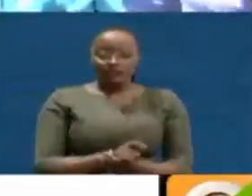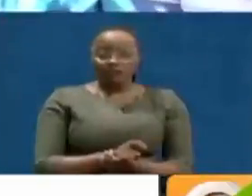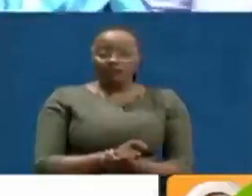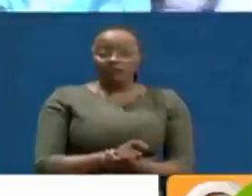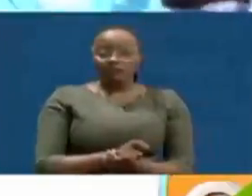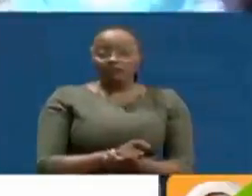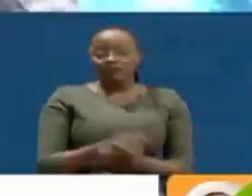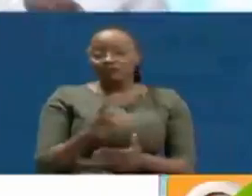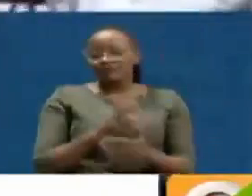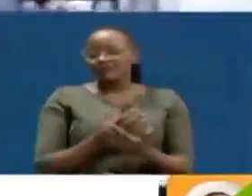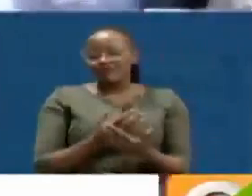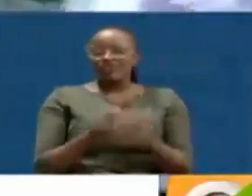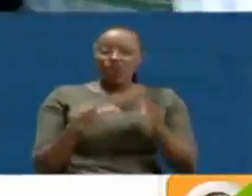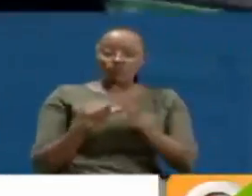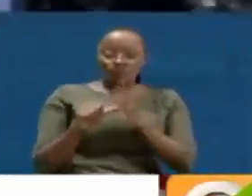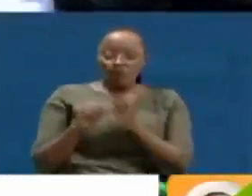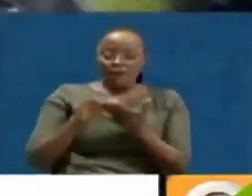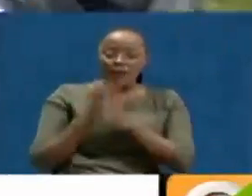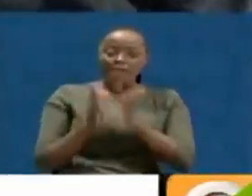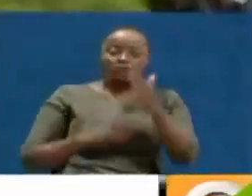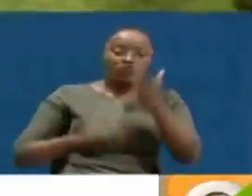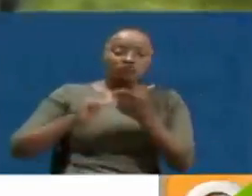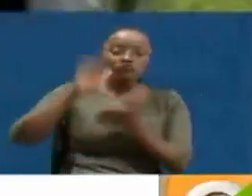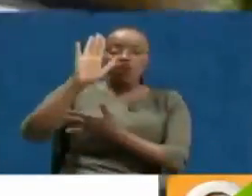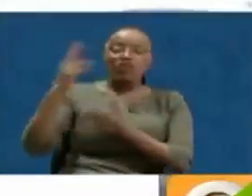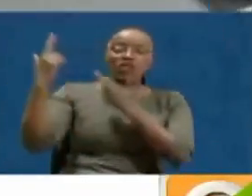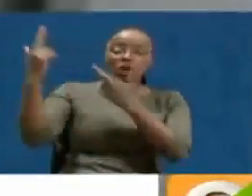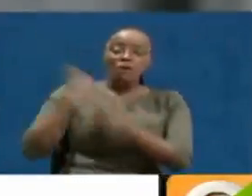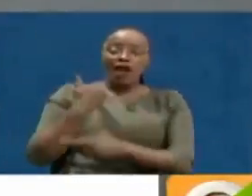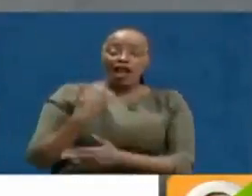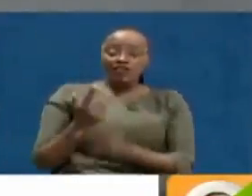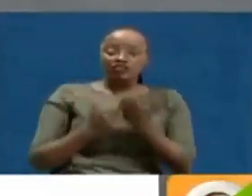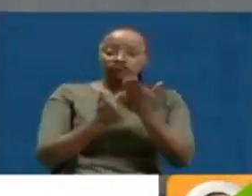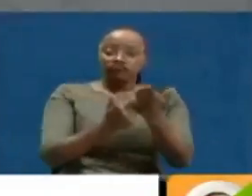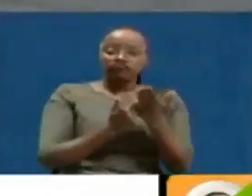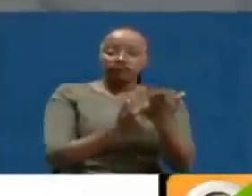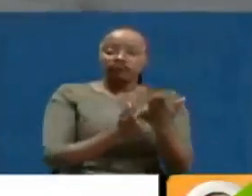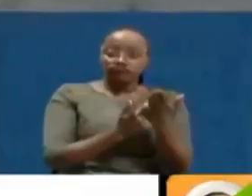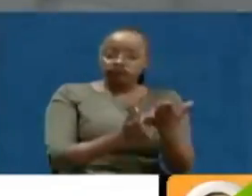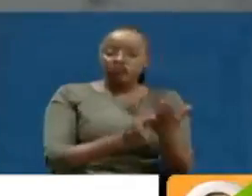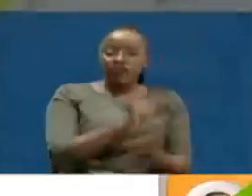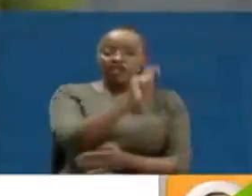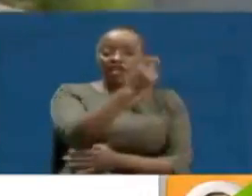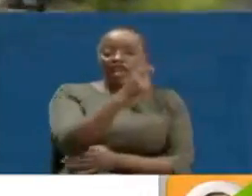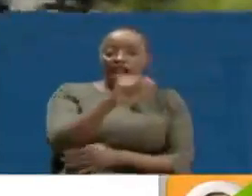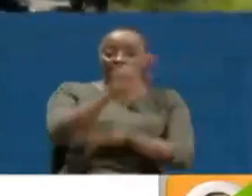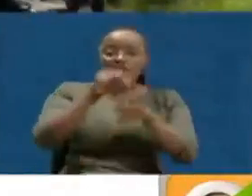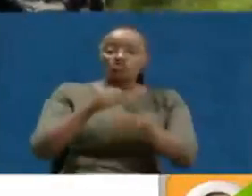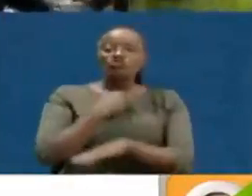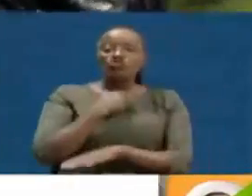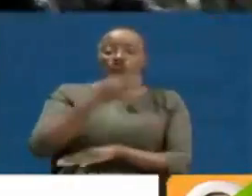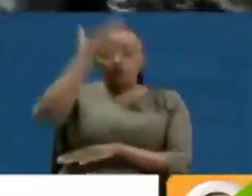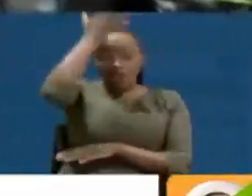And as if to add salt to injury, the hopes of white smoke in boardroom talks between the Kenya National Union of Nurses